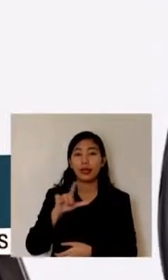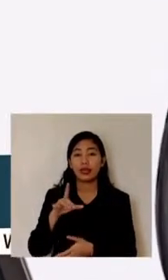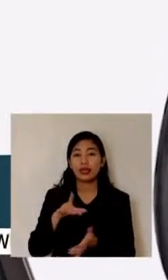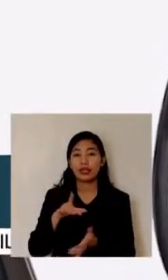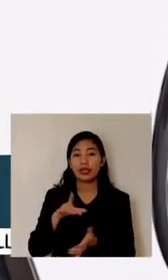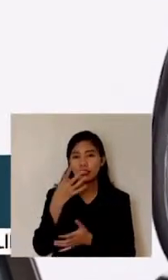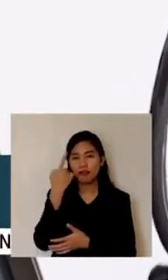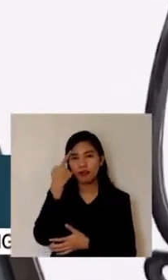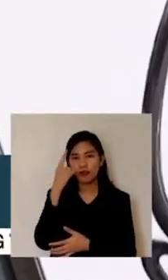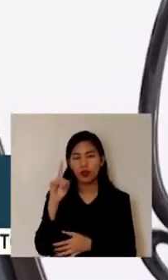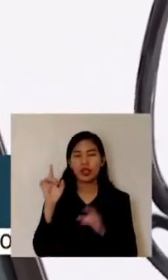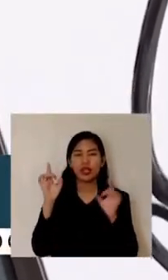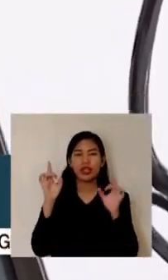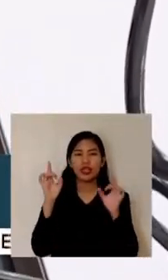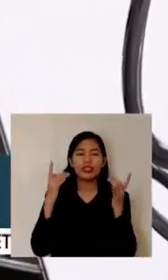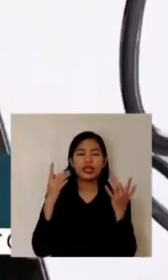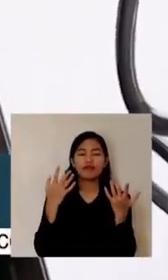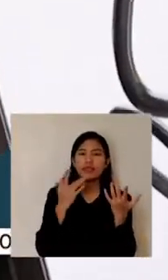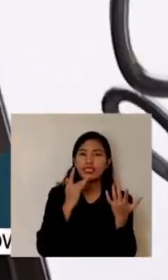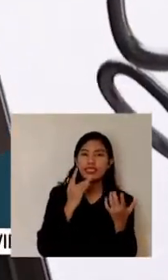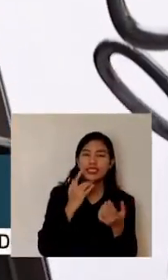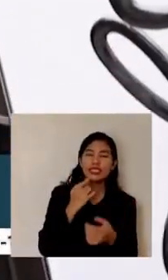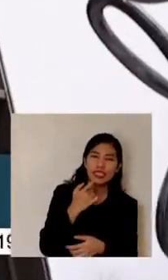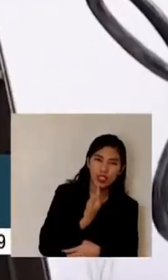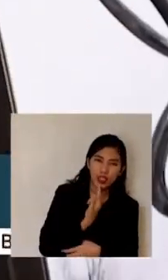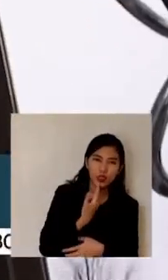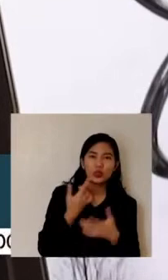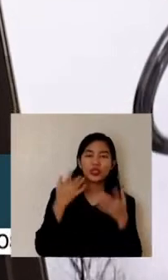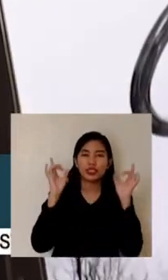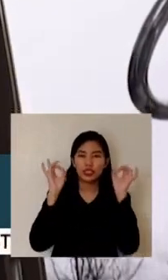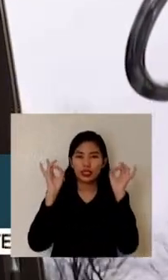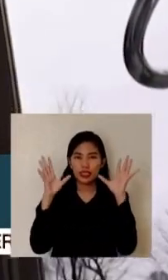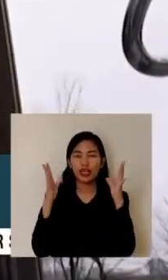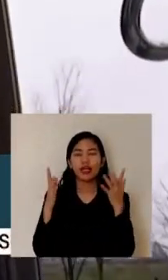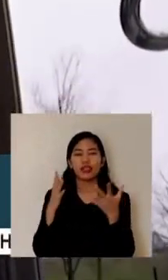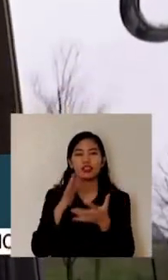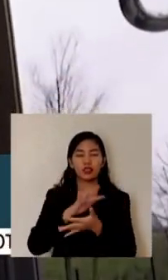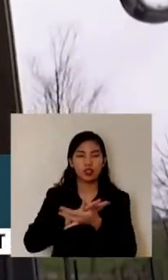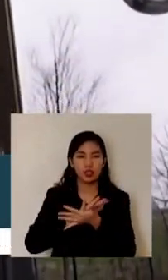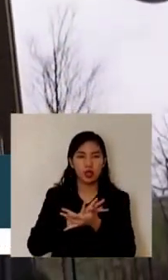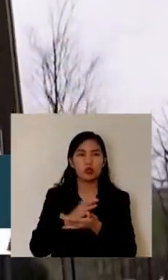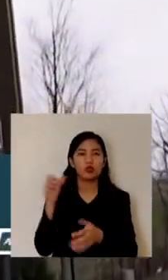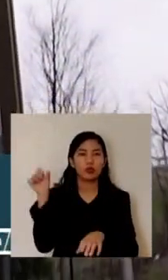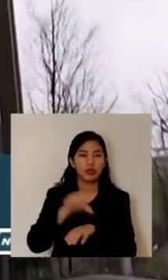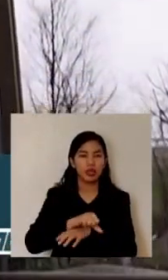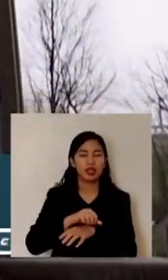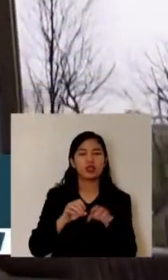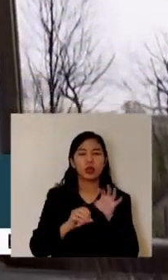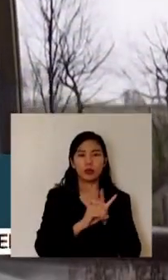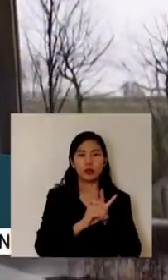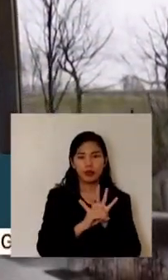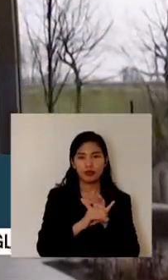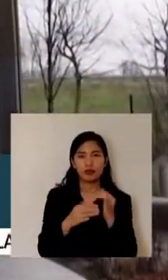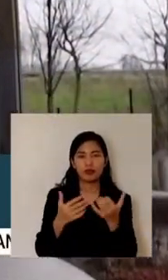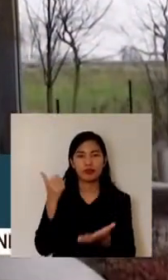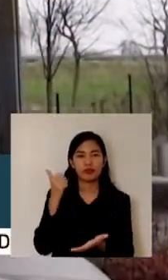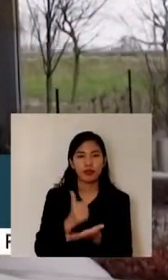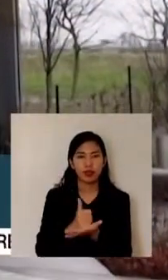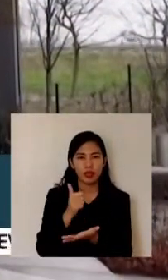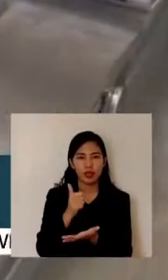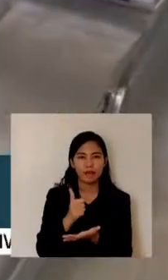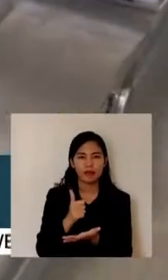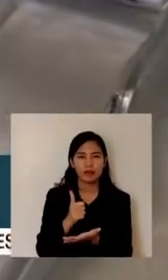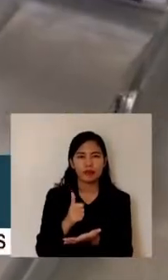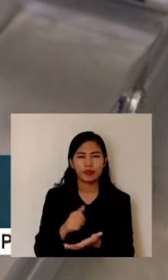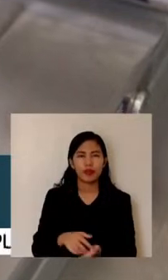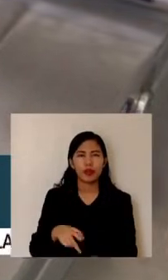the region scrambles to boost its arsenal to fight the Omicron variant. The conditional approval of Paxlovid